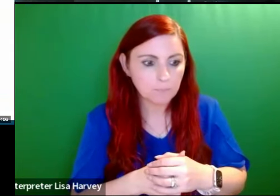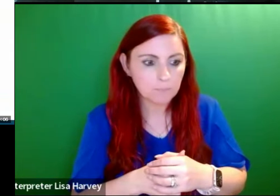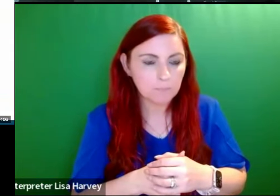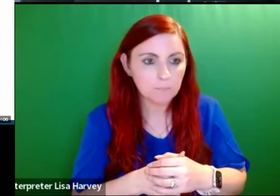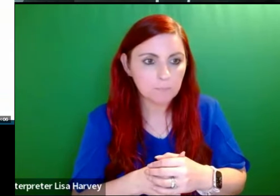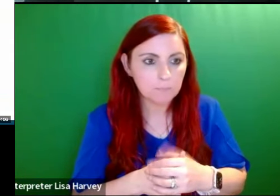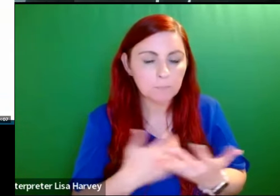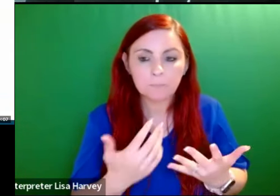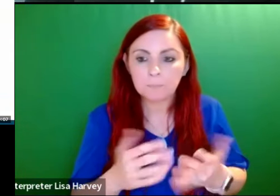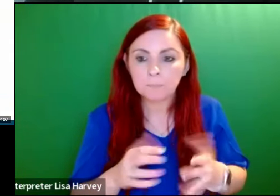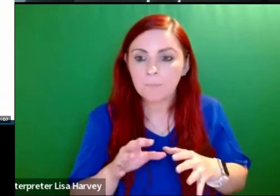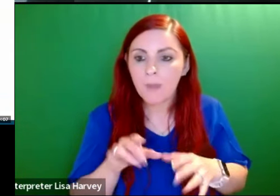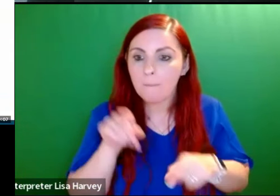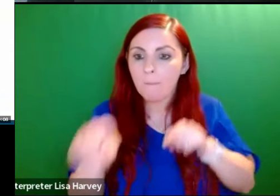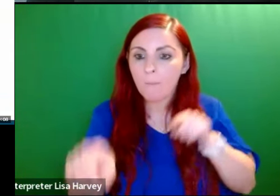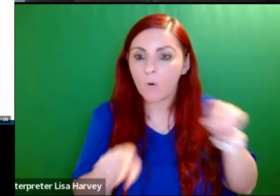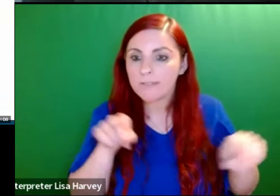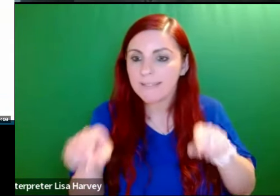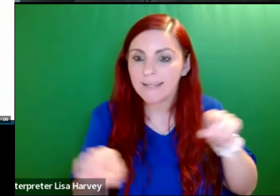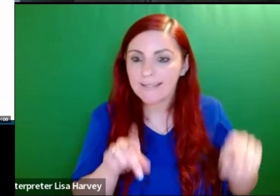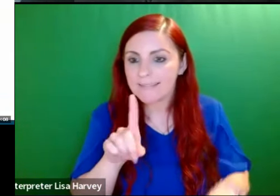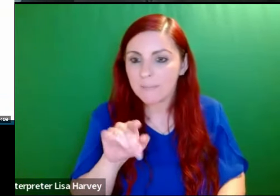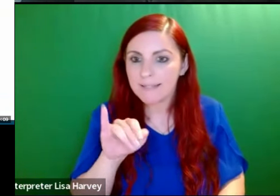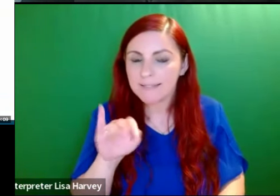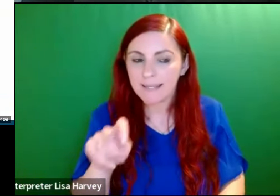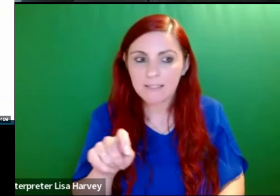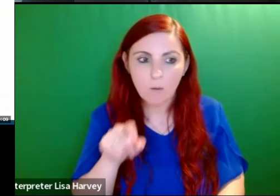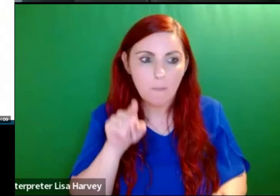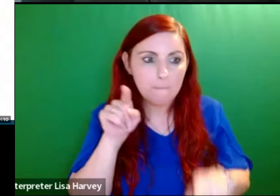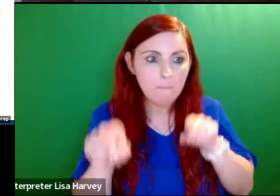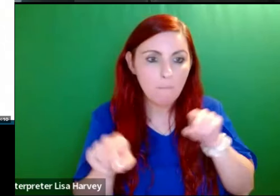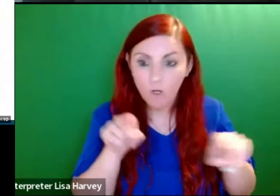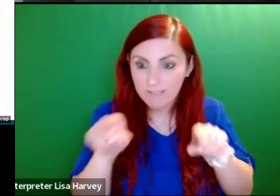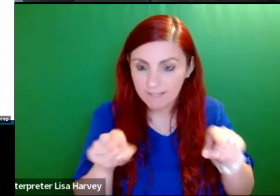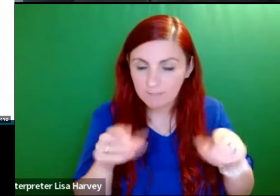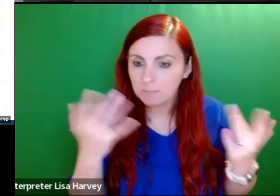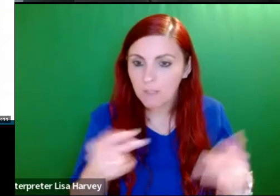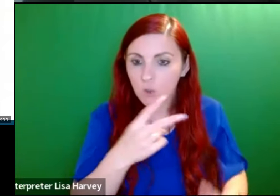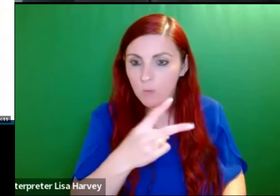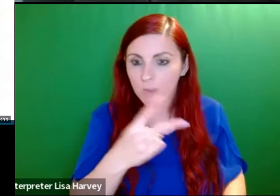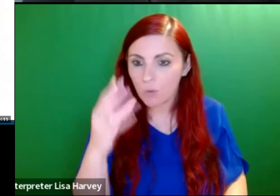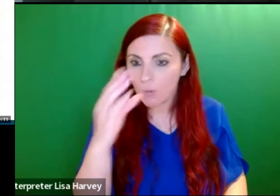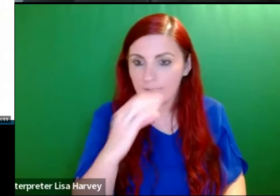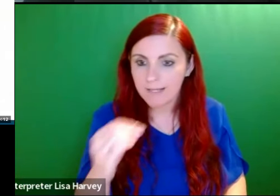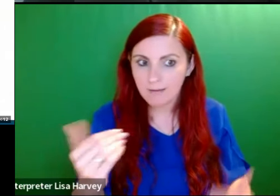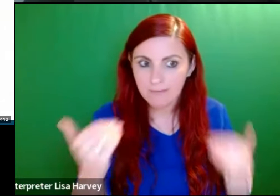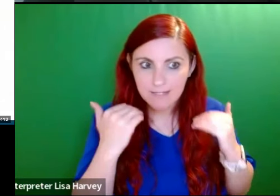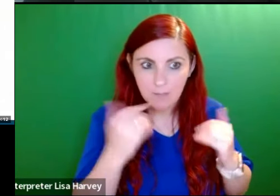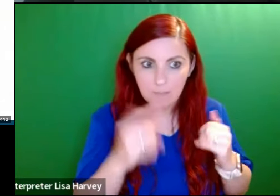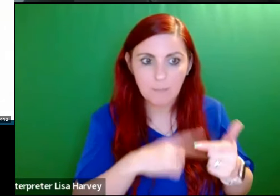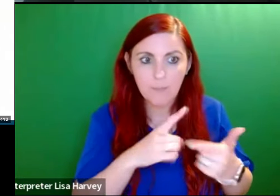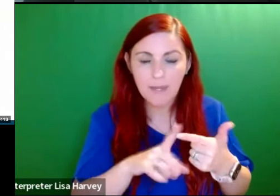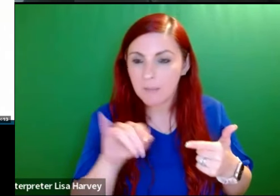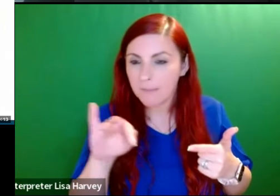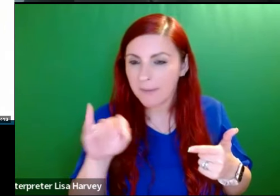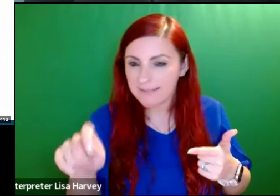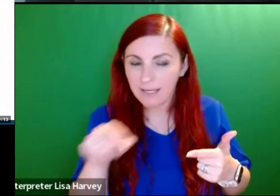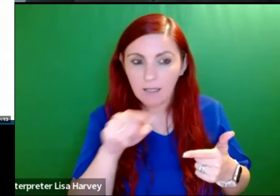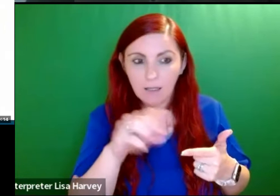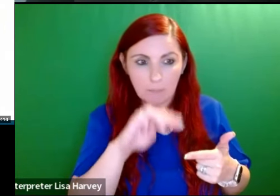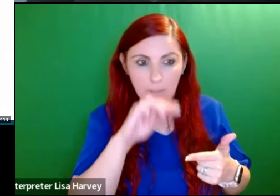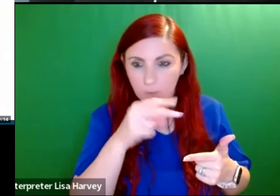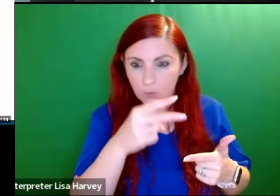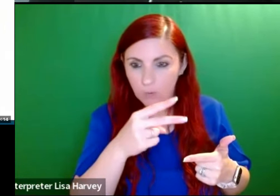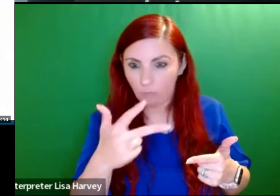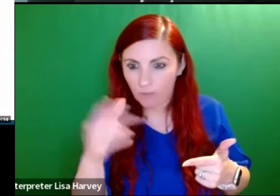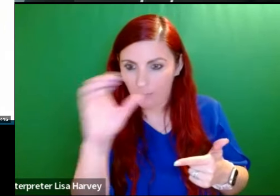depicting and pointing signs. So pointing signs make up 22% of the data set, while depicting signs make up 23% of the